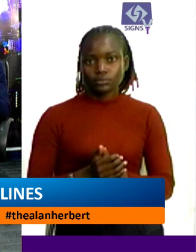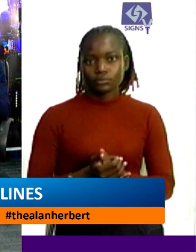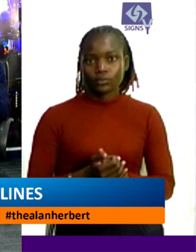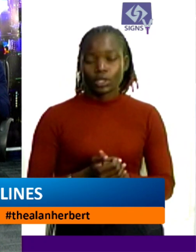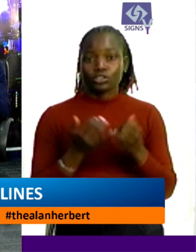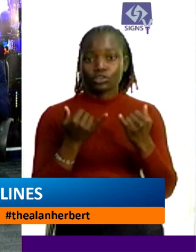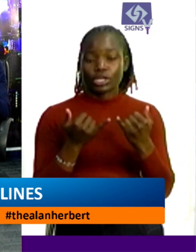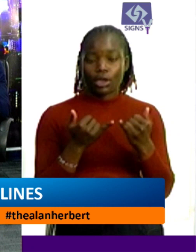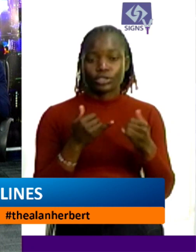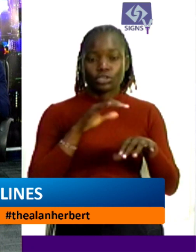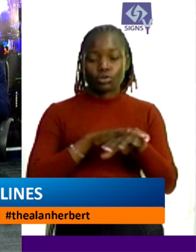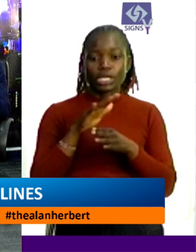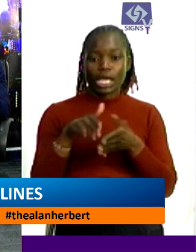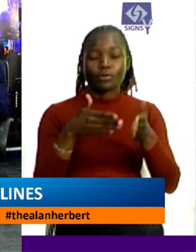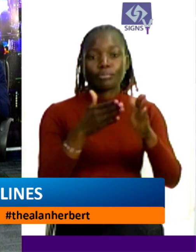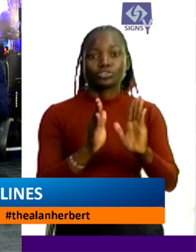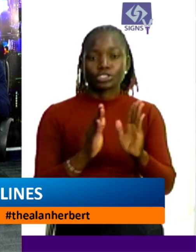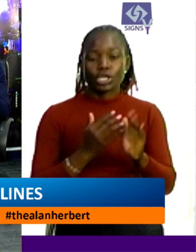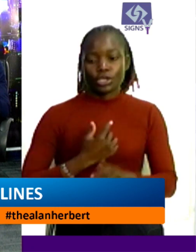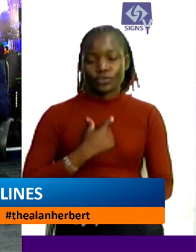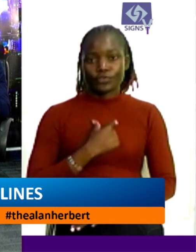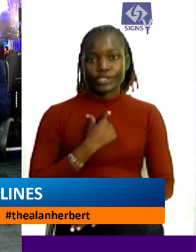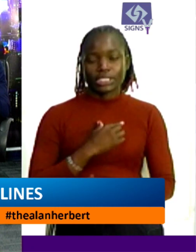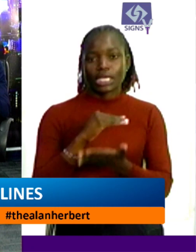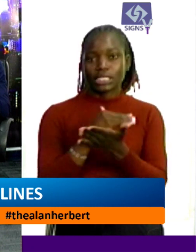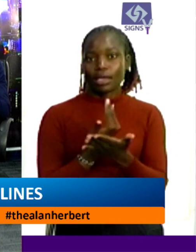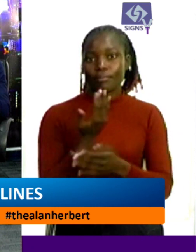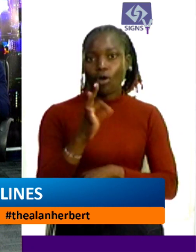she got a chance to also visit some of the